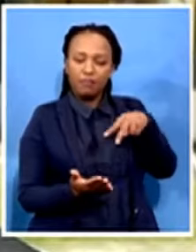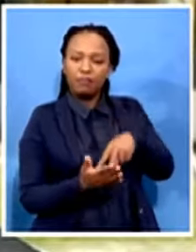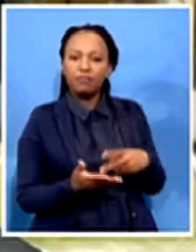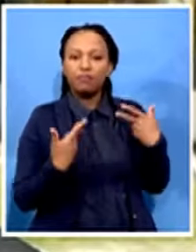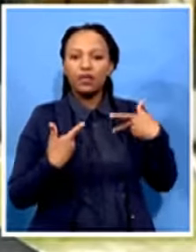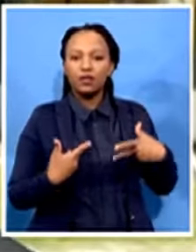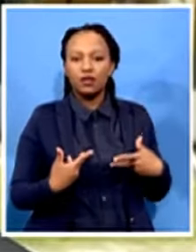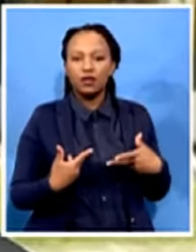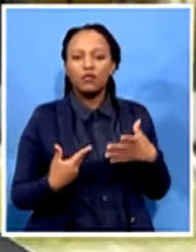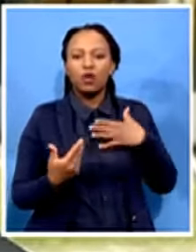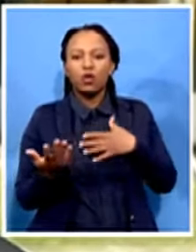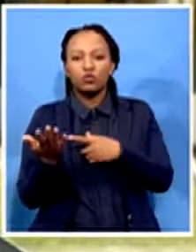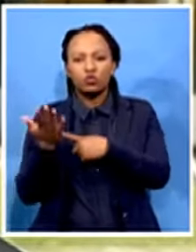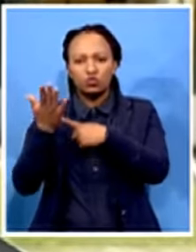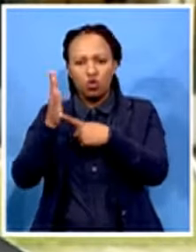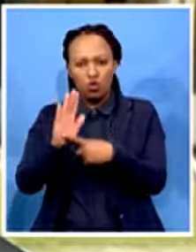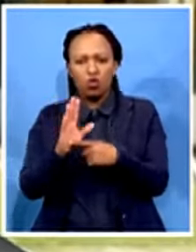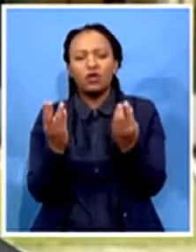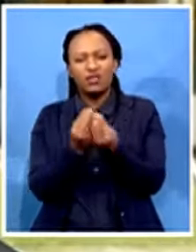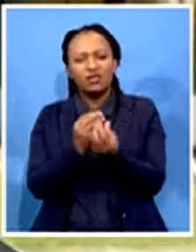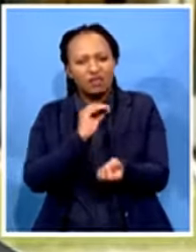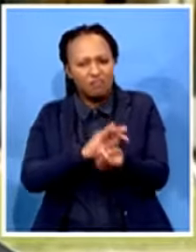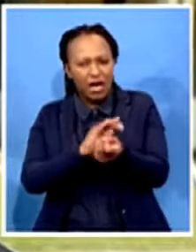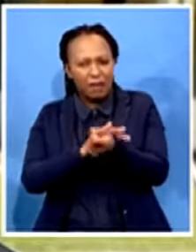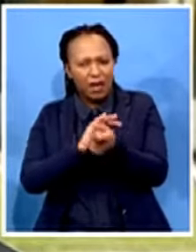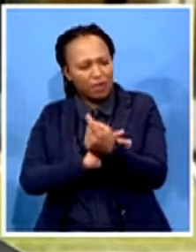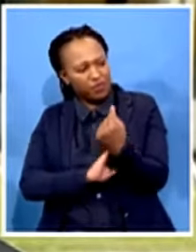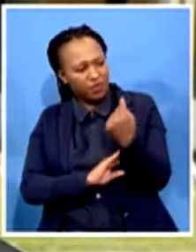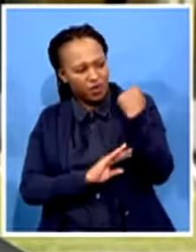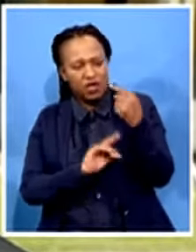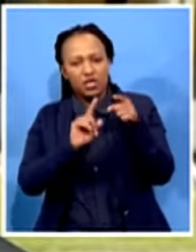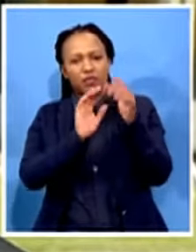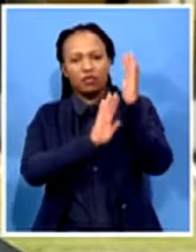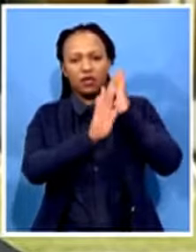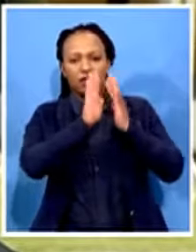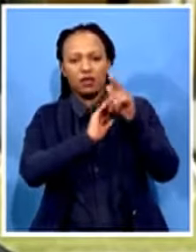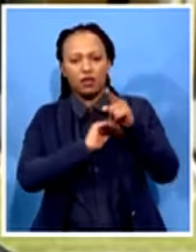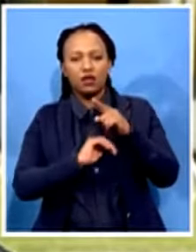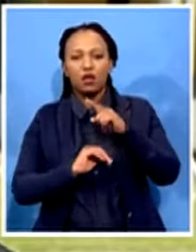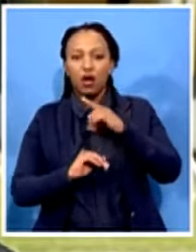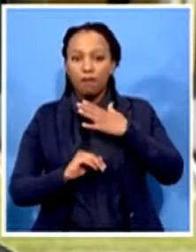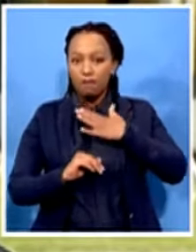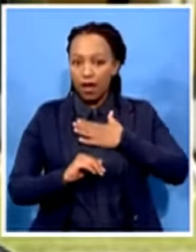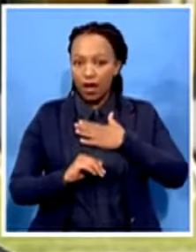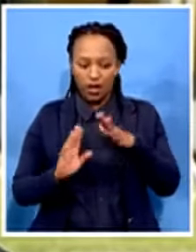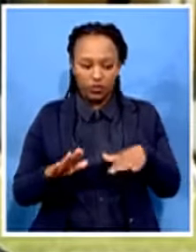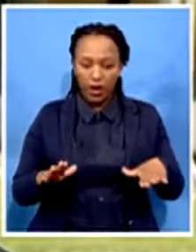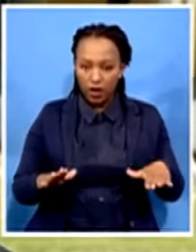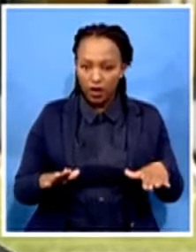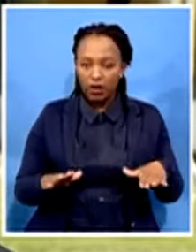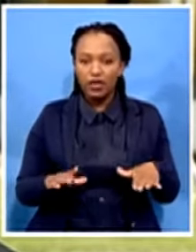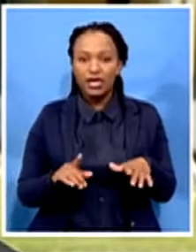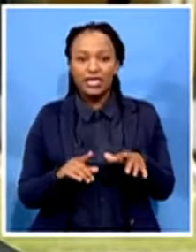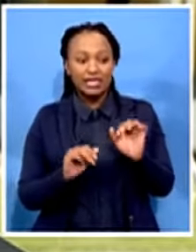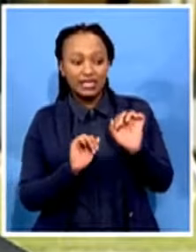going on, and also the history that my children and Their children must never forget where